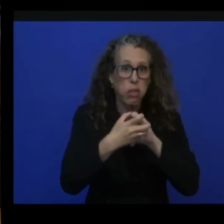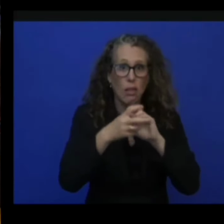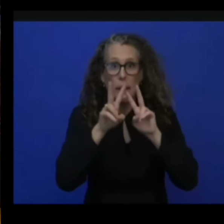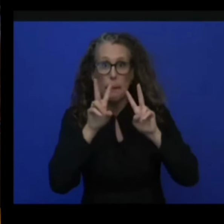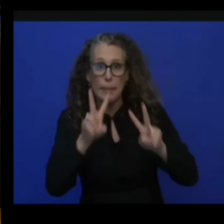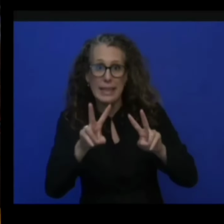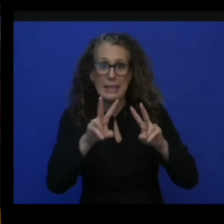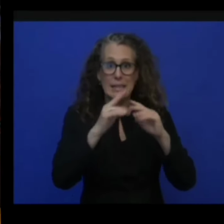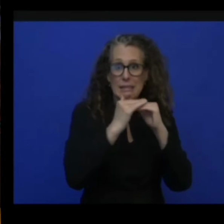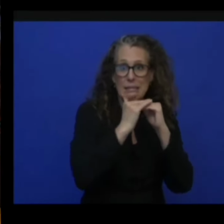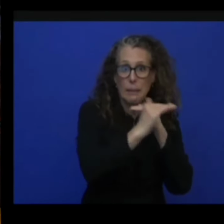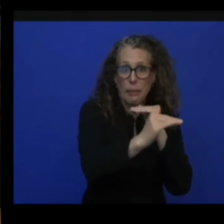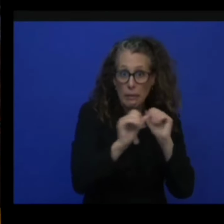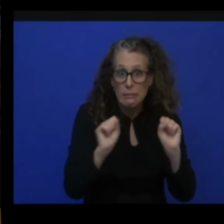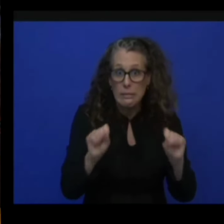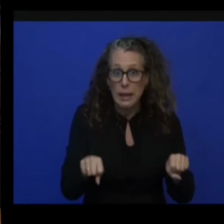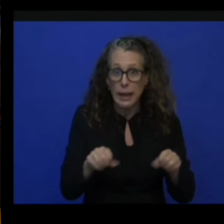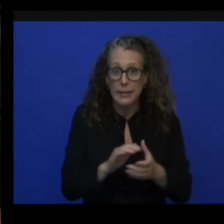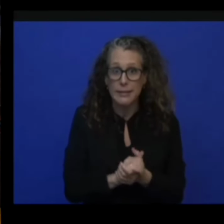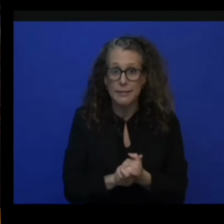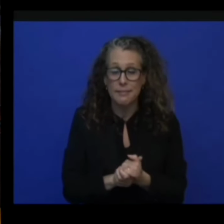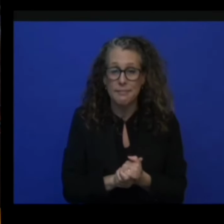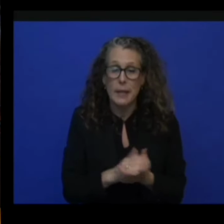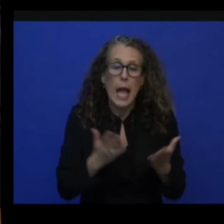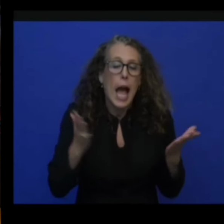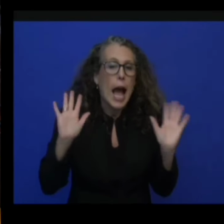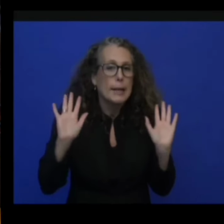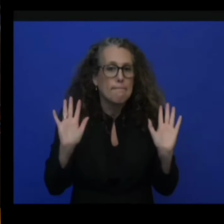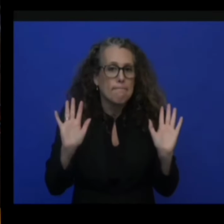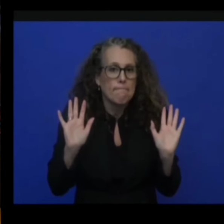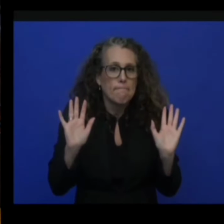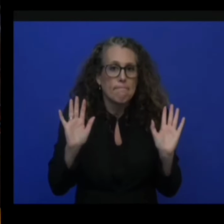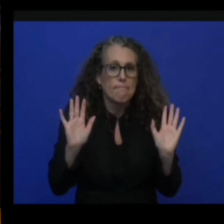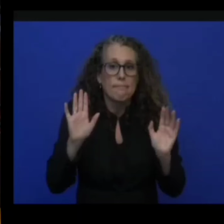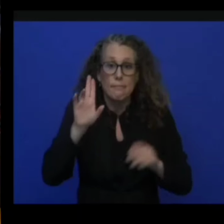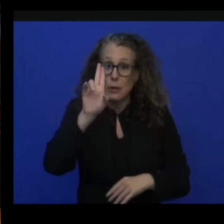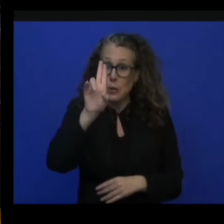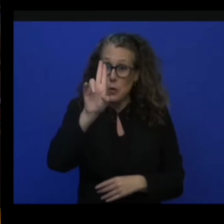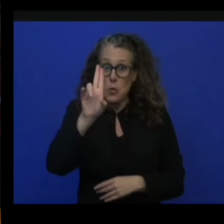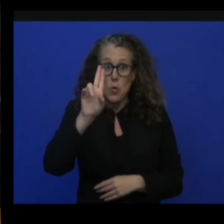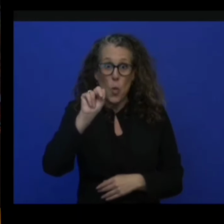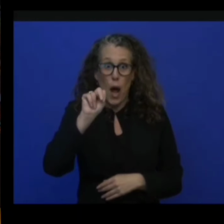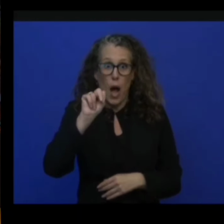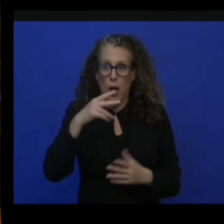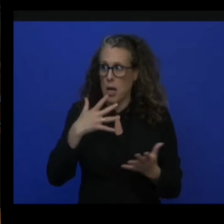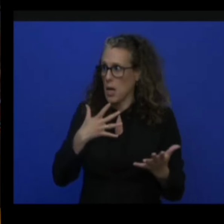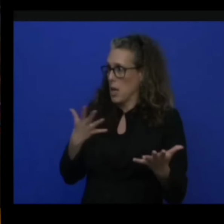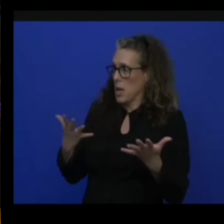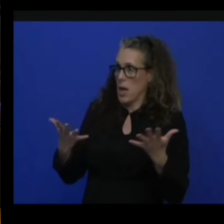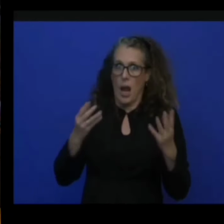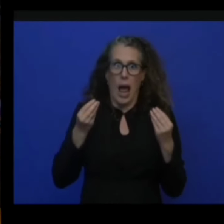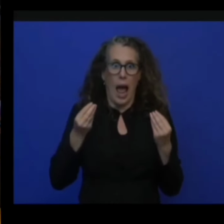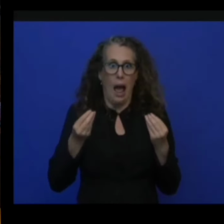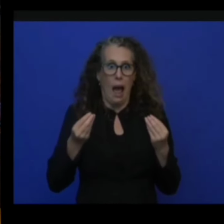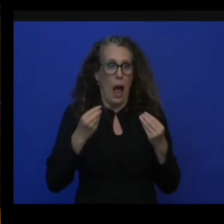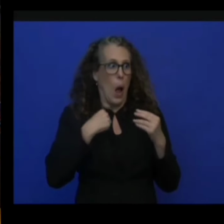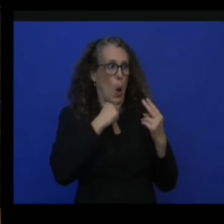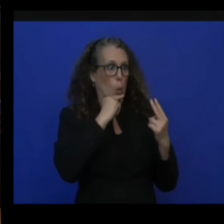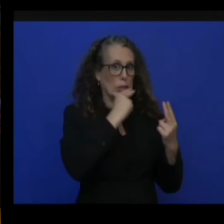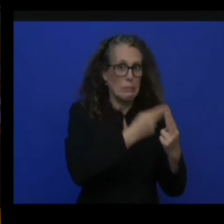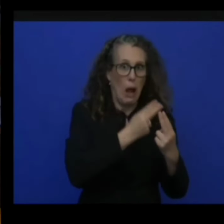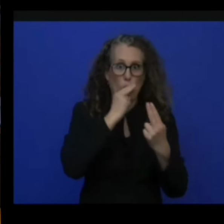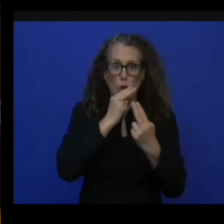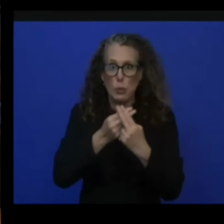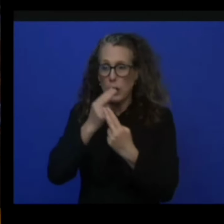let's be frank, the United Nations is struggling to respond to these challenges. But the responsibility